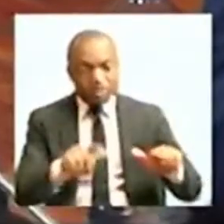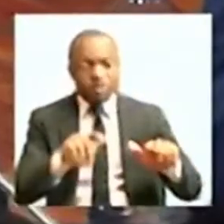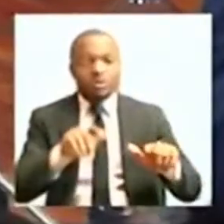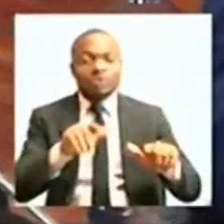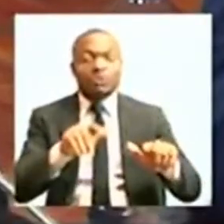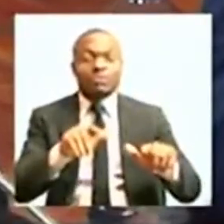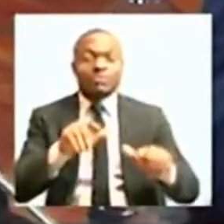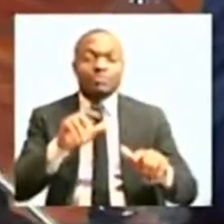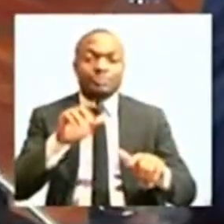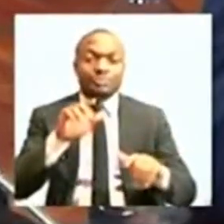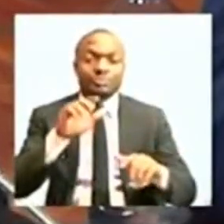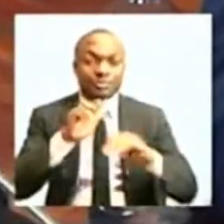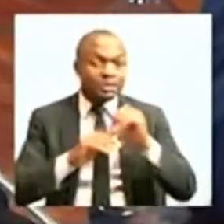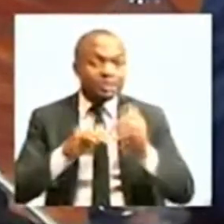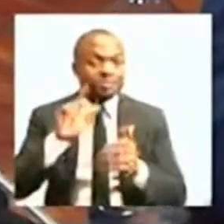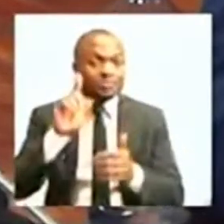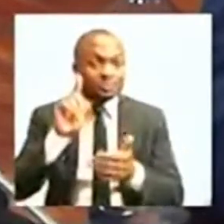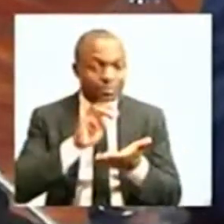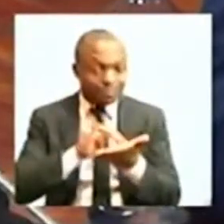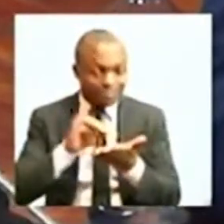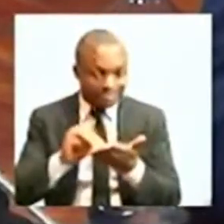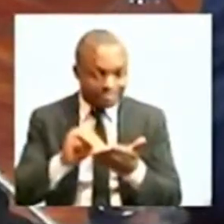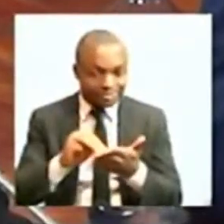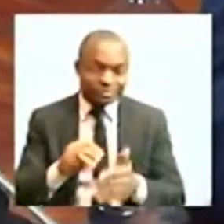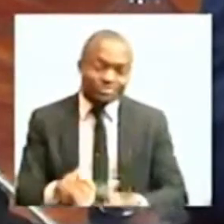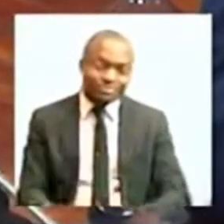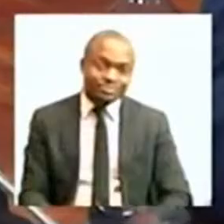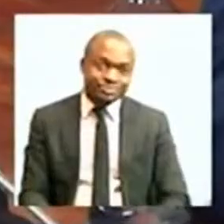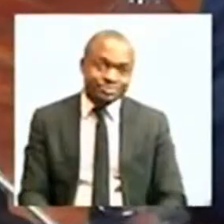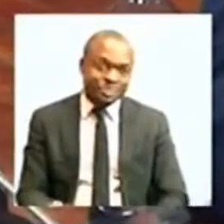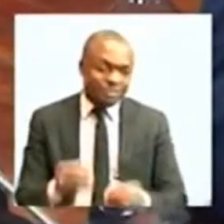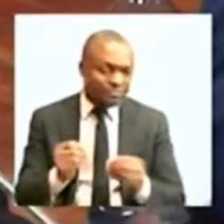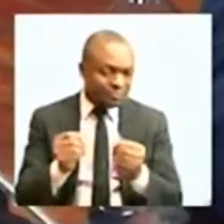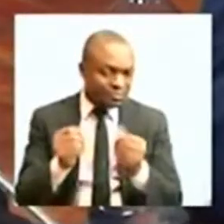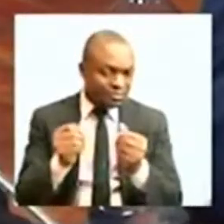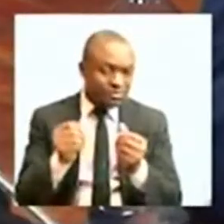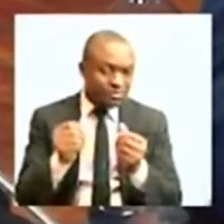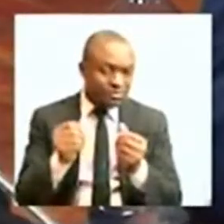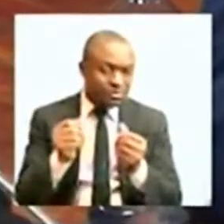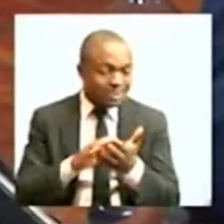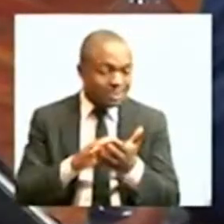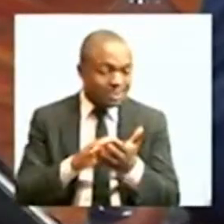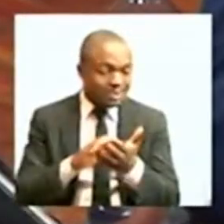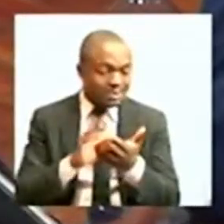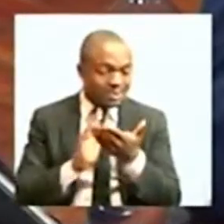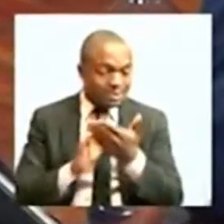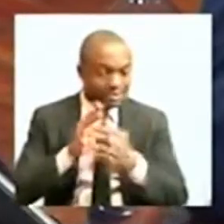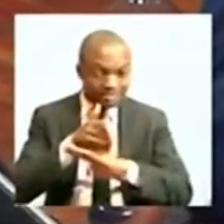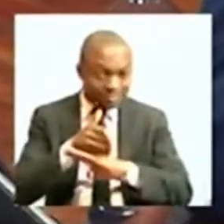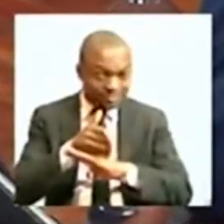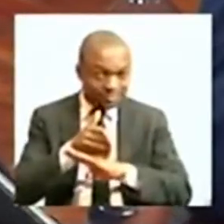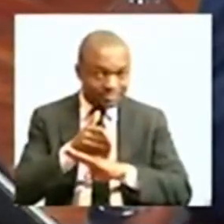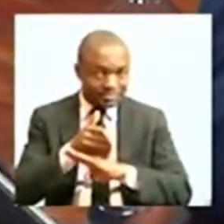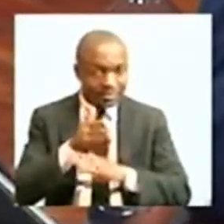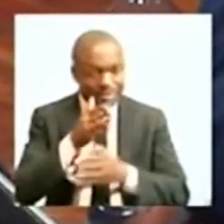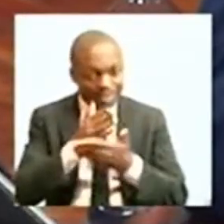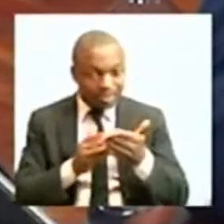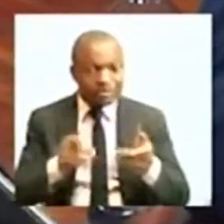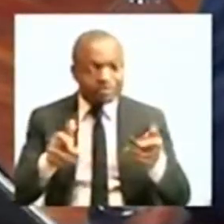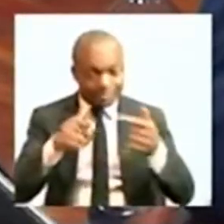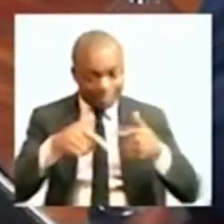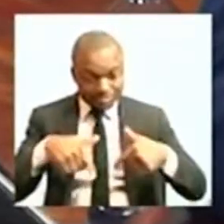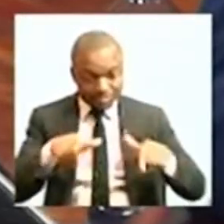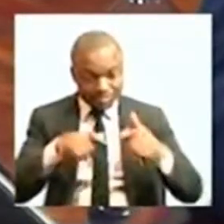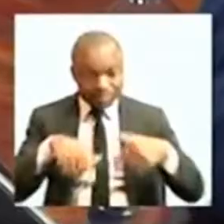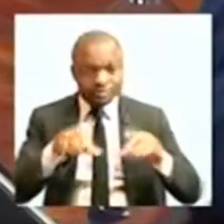had used up; they were just in thousands, just a few thousands. And immediately some local authorities